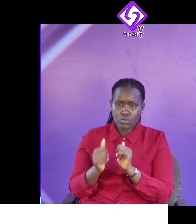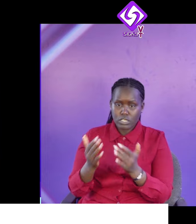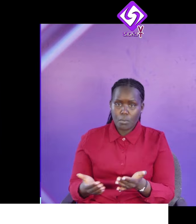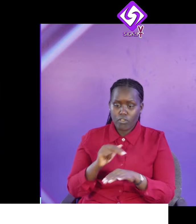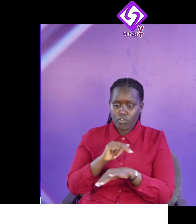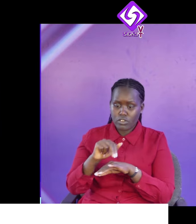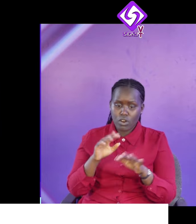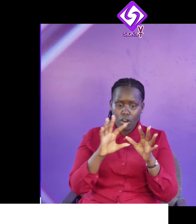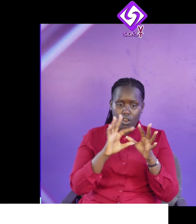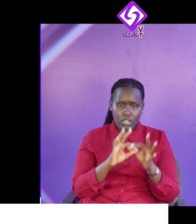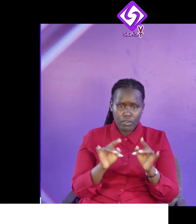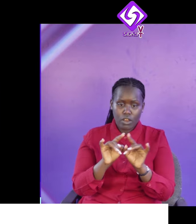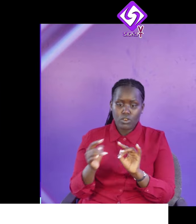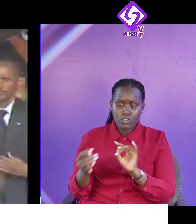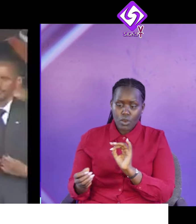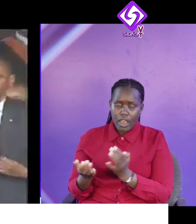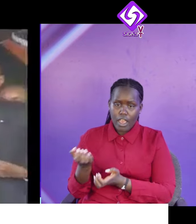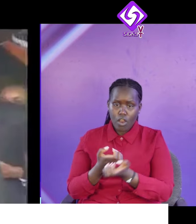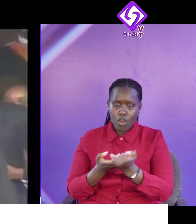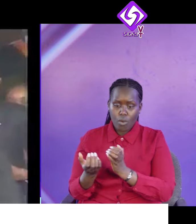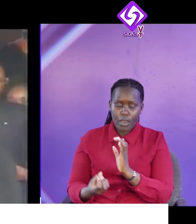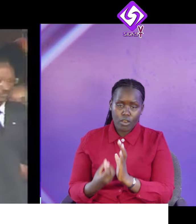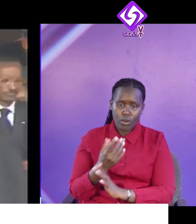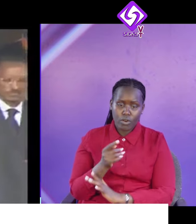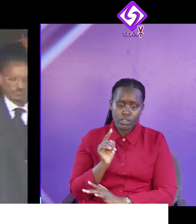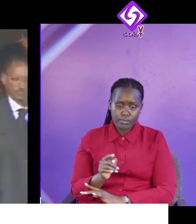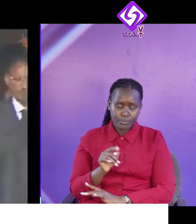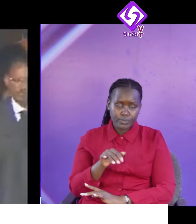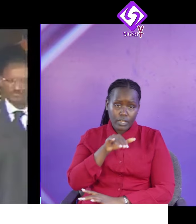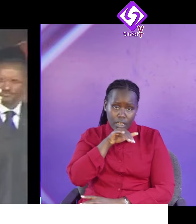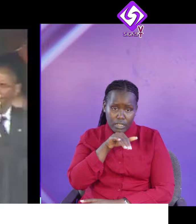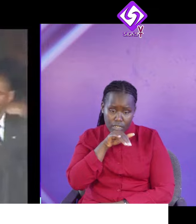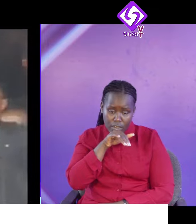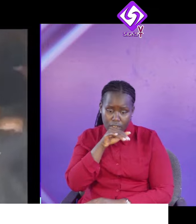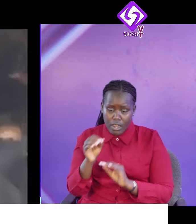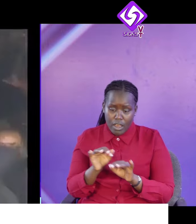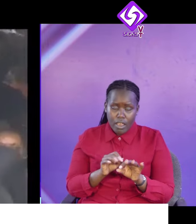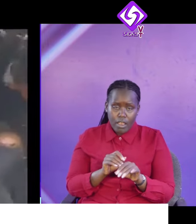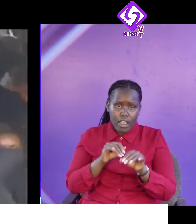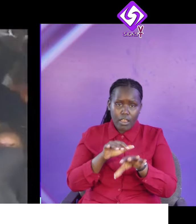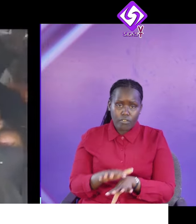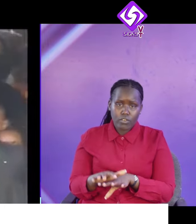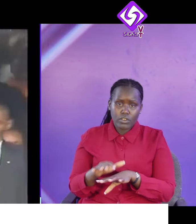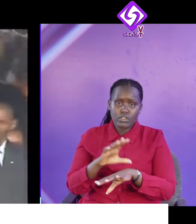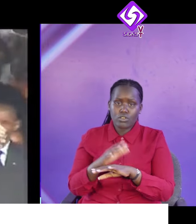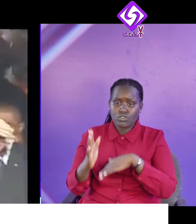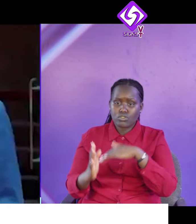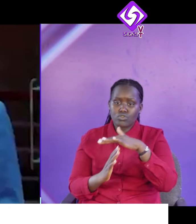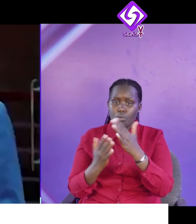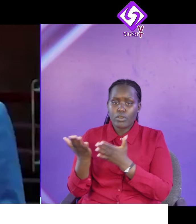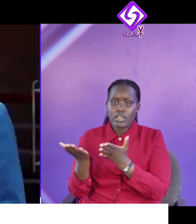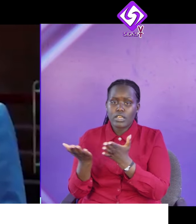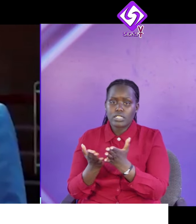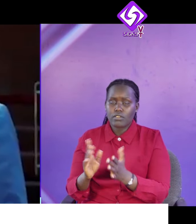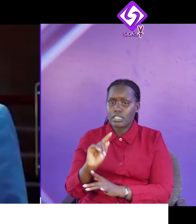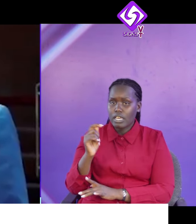fueled economic growth. The former Prime Minister's influence reached its peak when he served as Kenya's